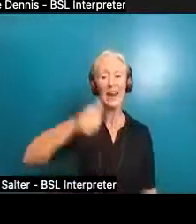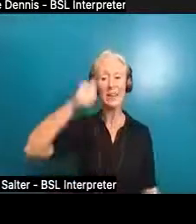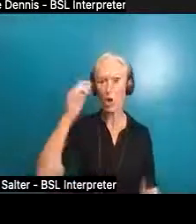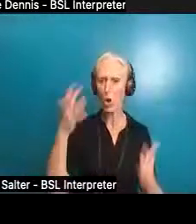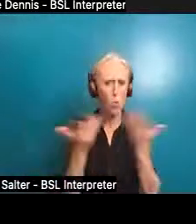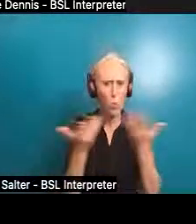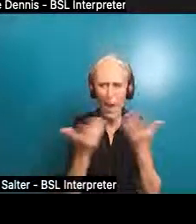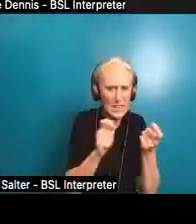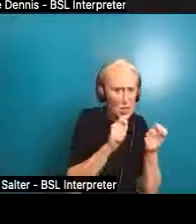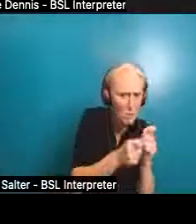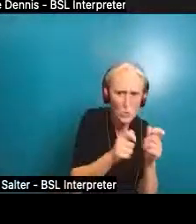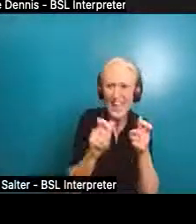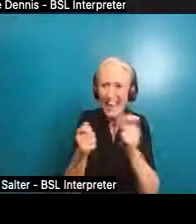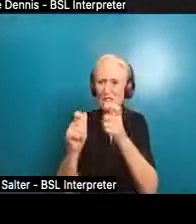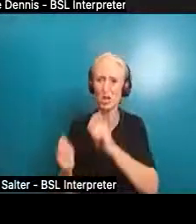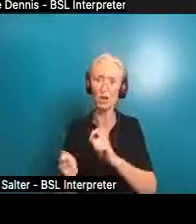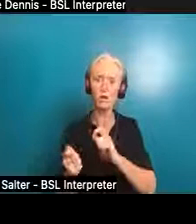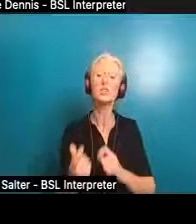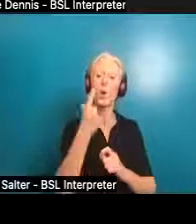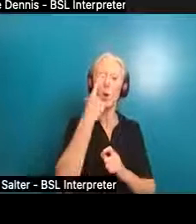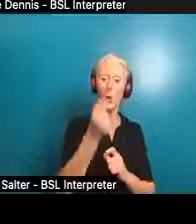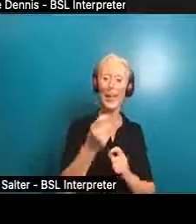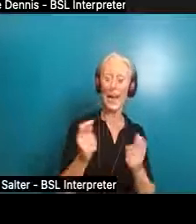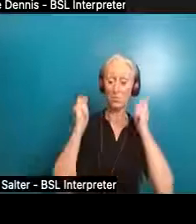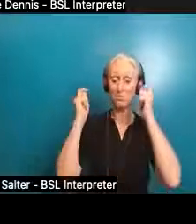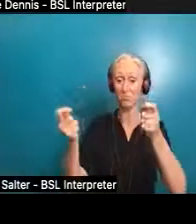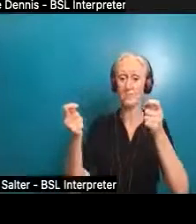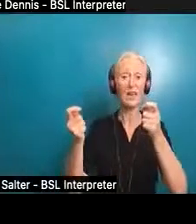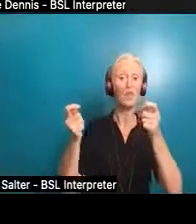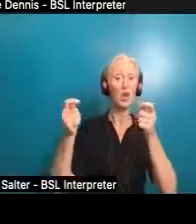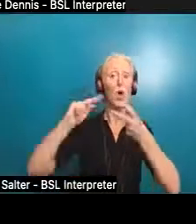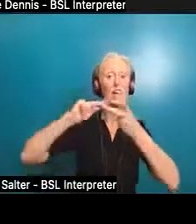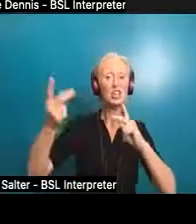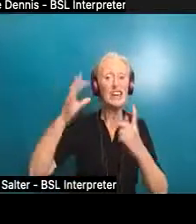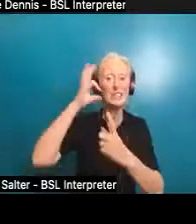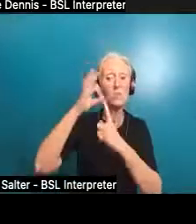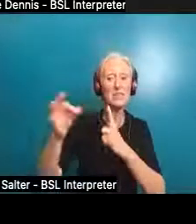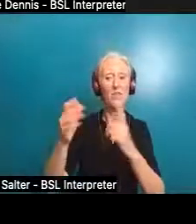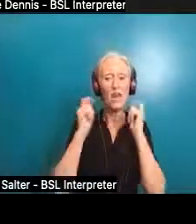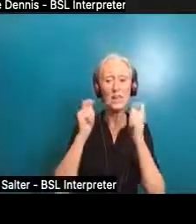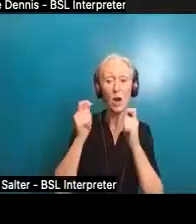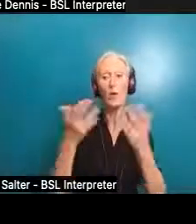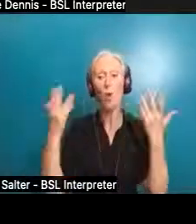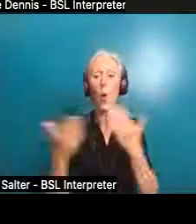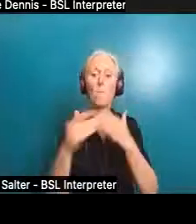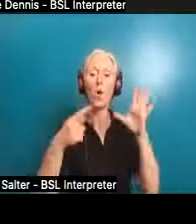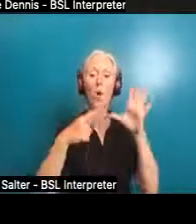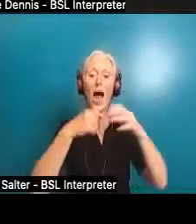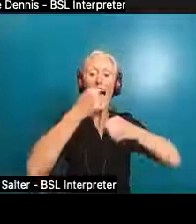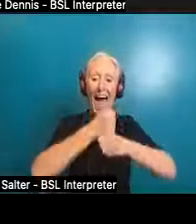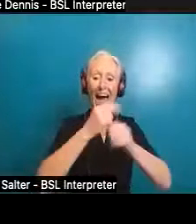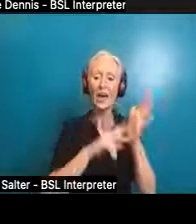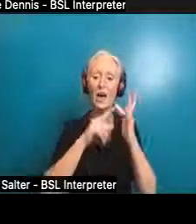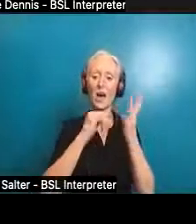that we can either give you a gene-specific therapy in the future, or maybe a more agnostic one. I'm happy to take